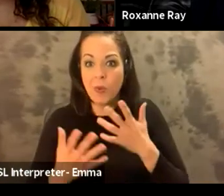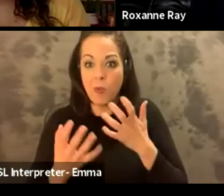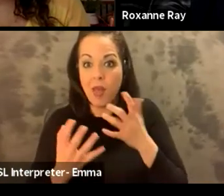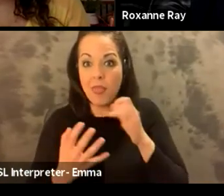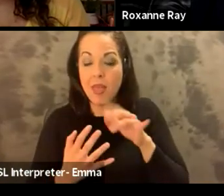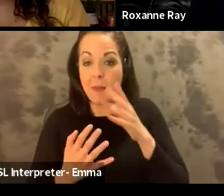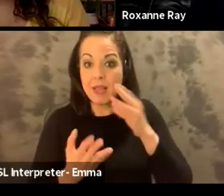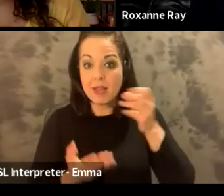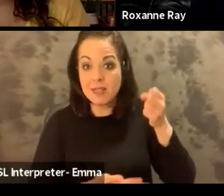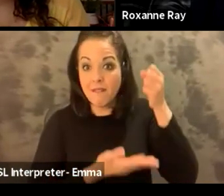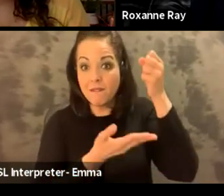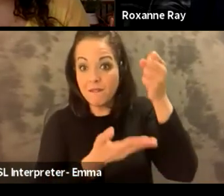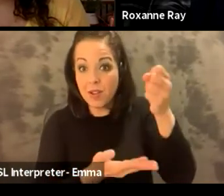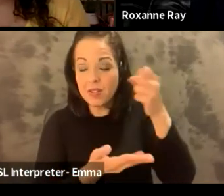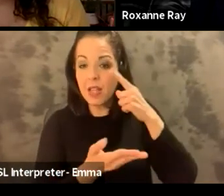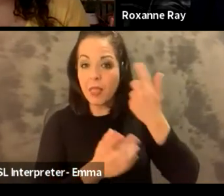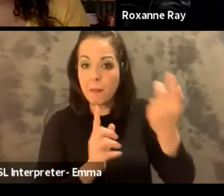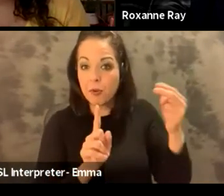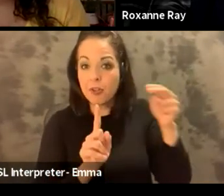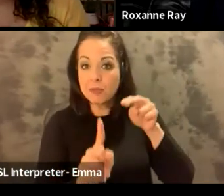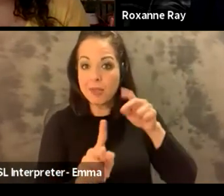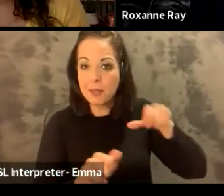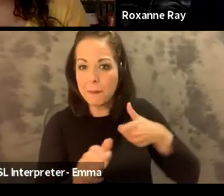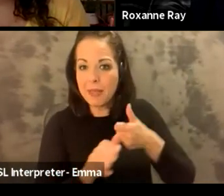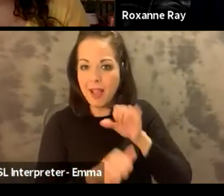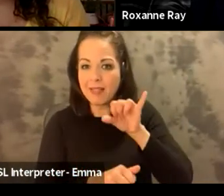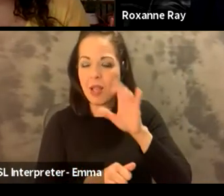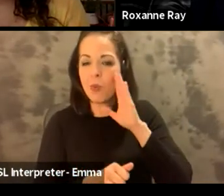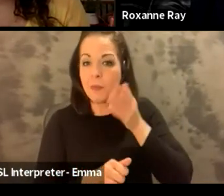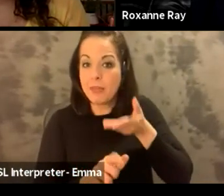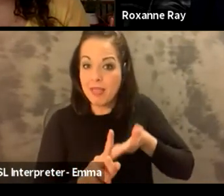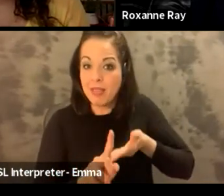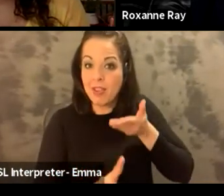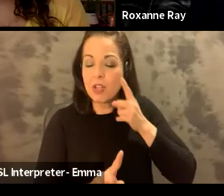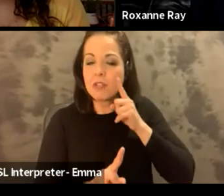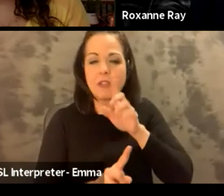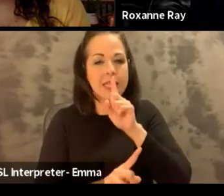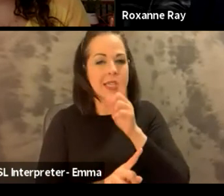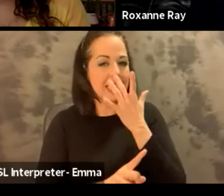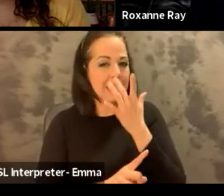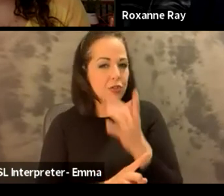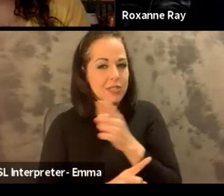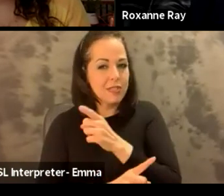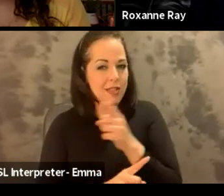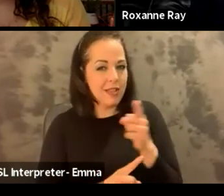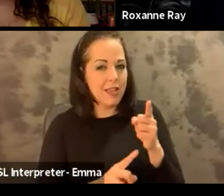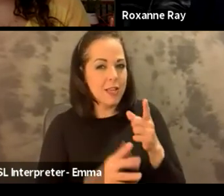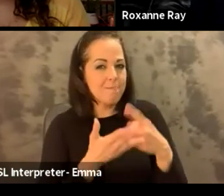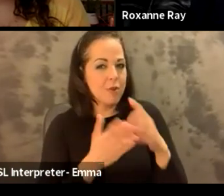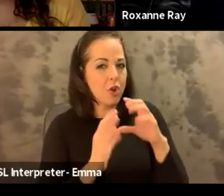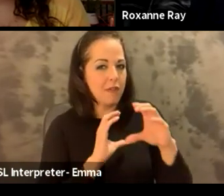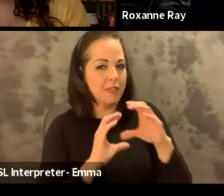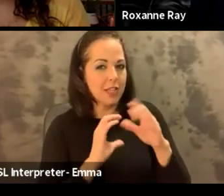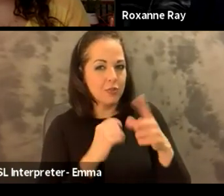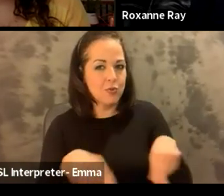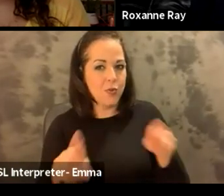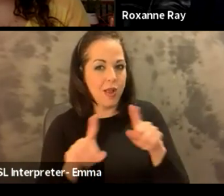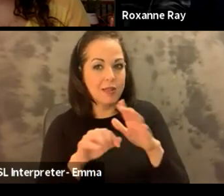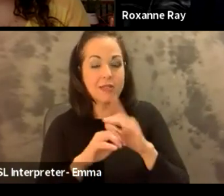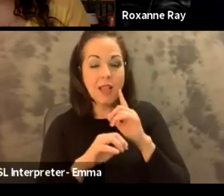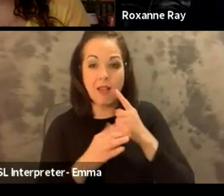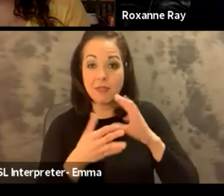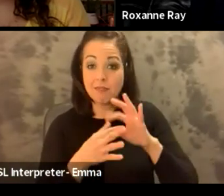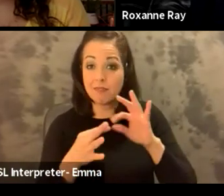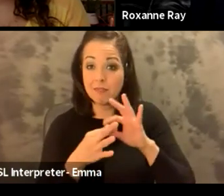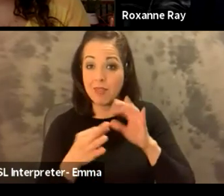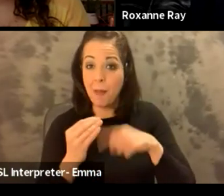the perspective behind it will be there. So it's a really interesting framing y'all have created around this conversation. Thank you